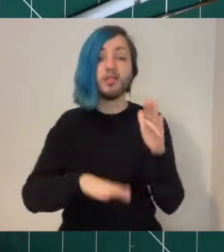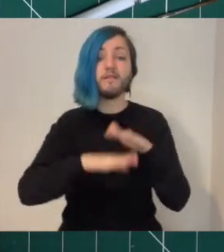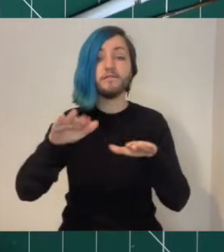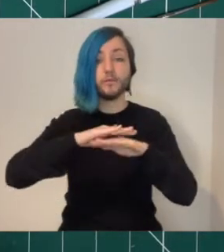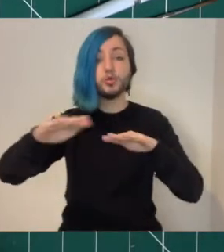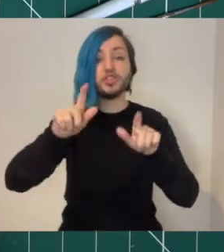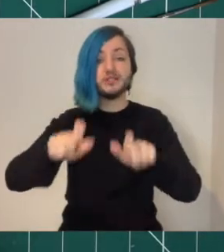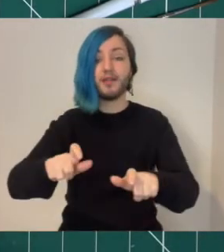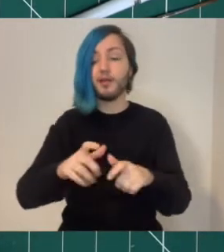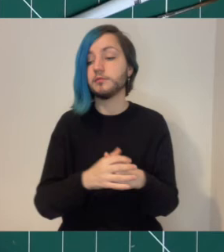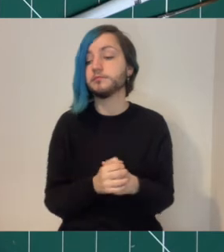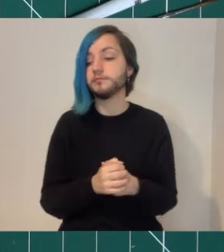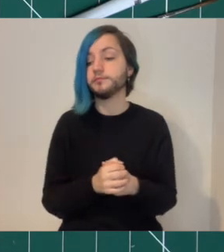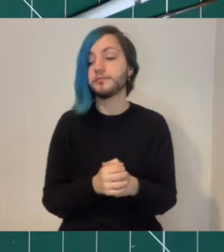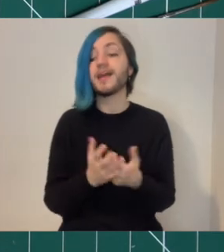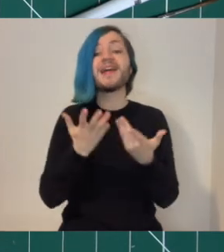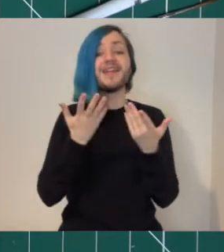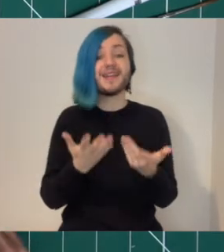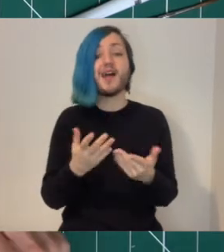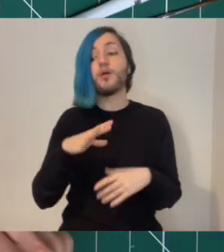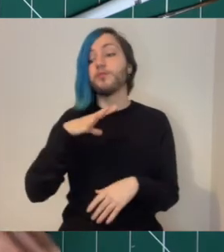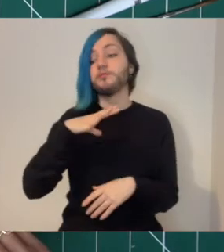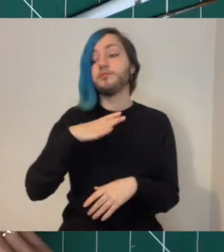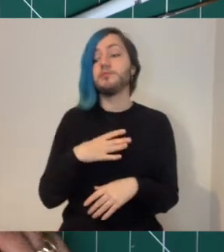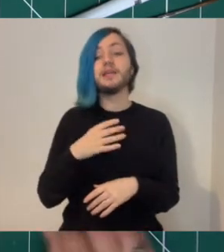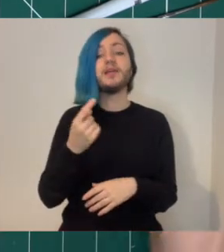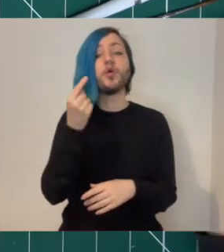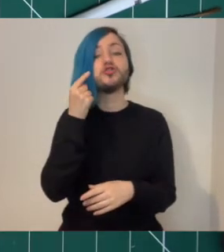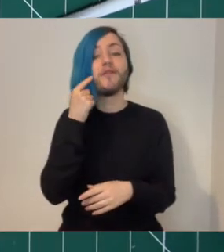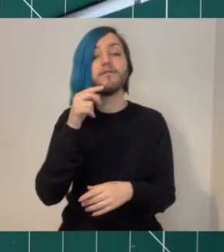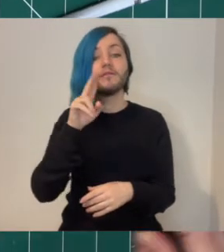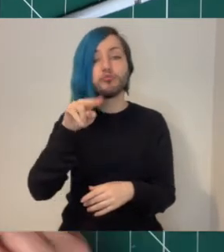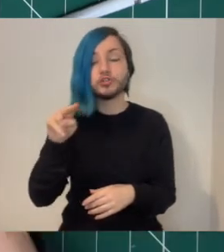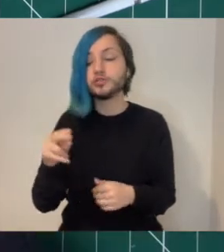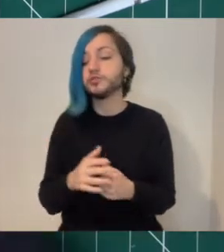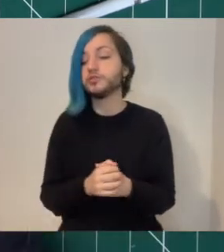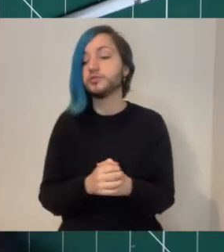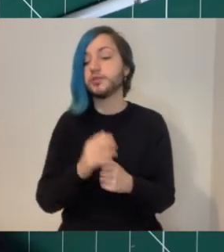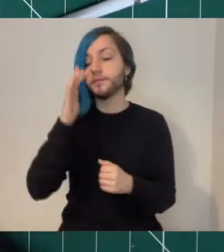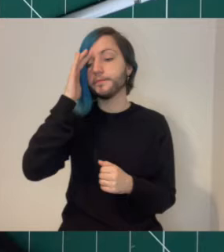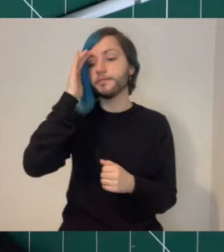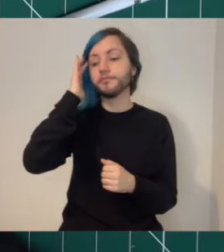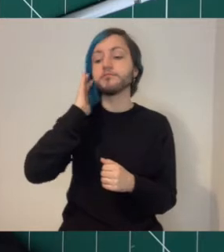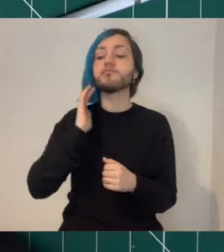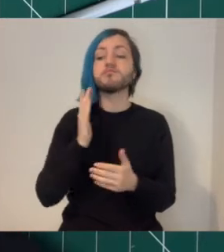and it comes off as a whole sheet, you'll see. And this is when you need a soft